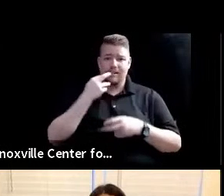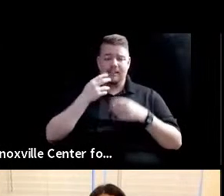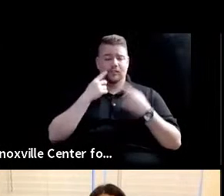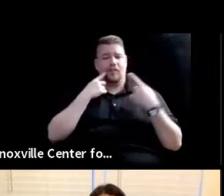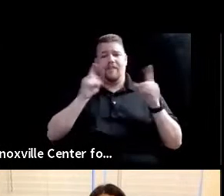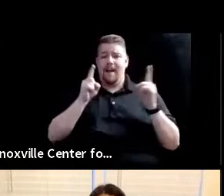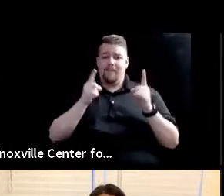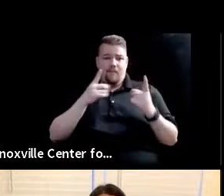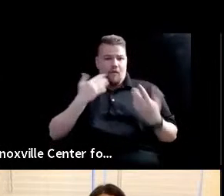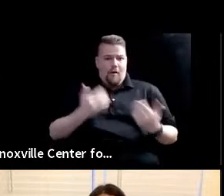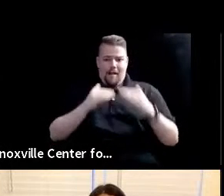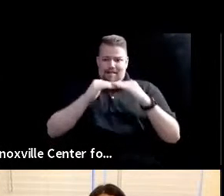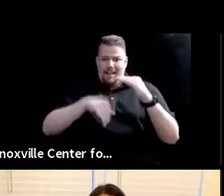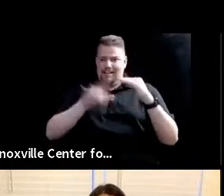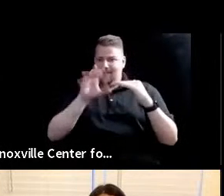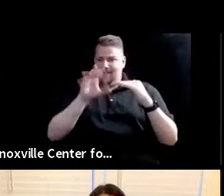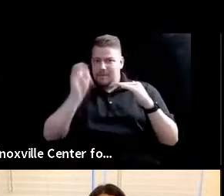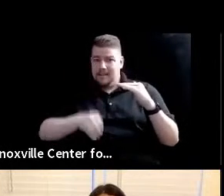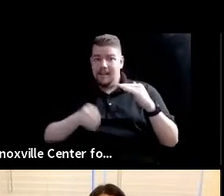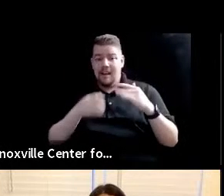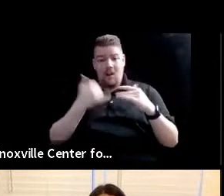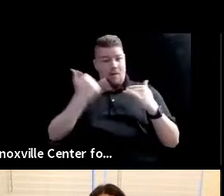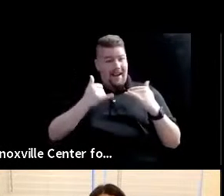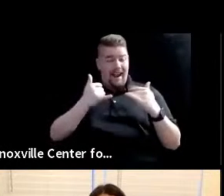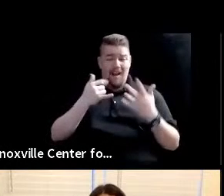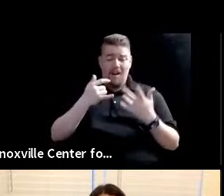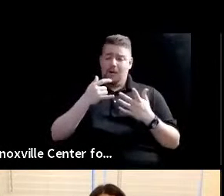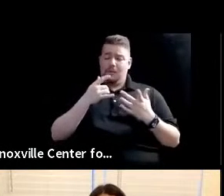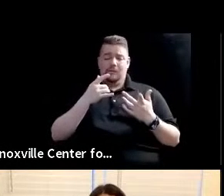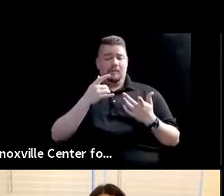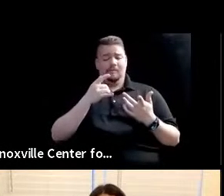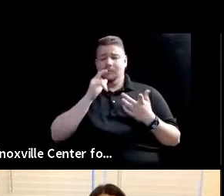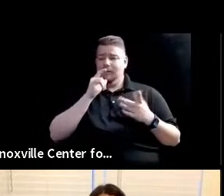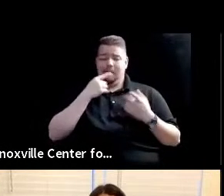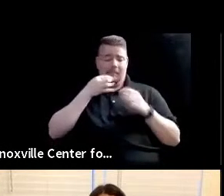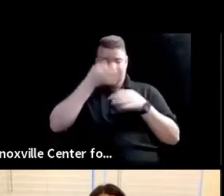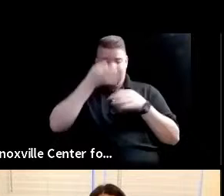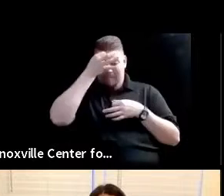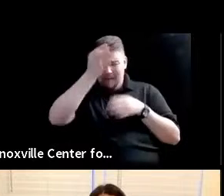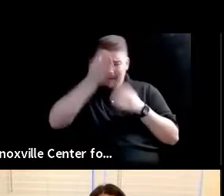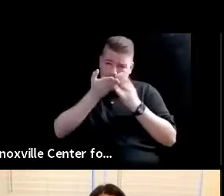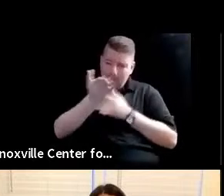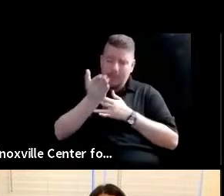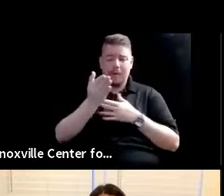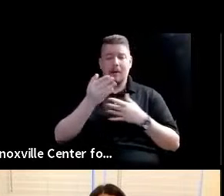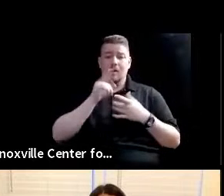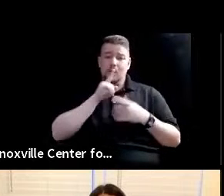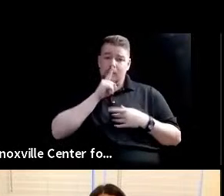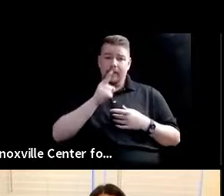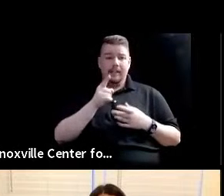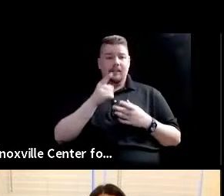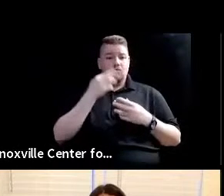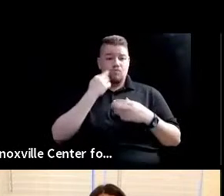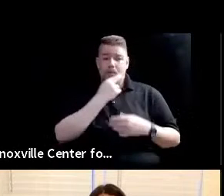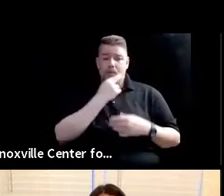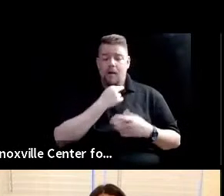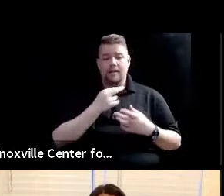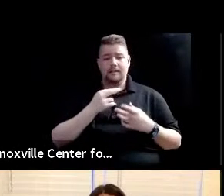we're at 50%, and we're barely making it at the time. And really, when you get down to it, restaurants are some of the